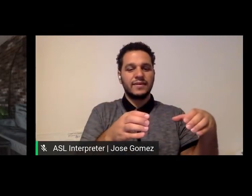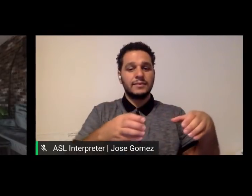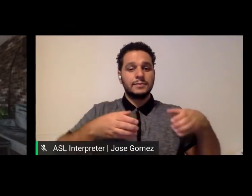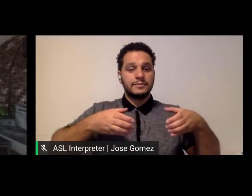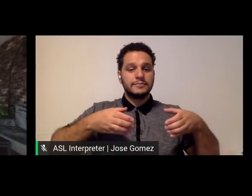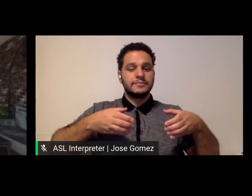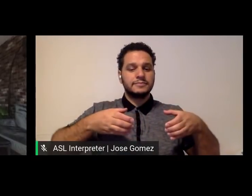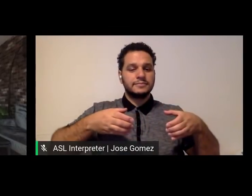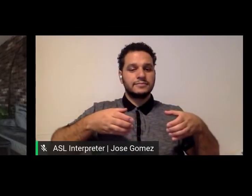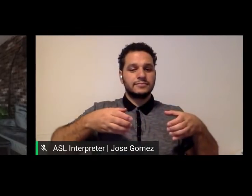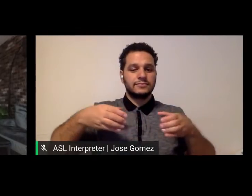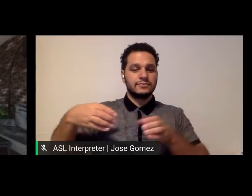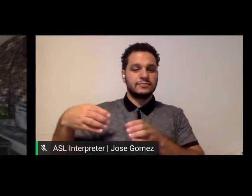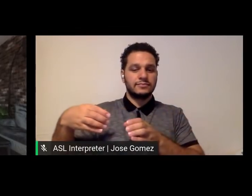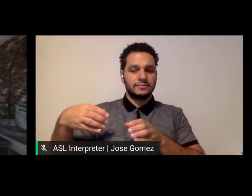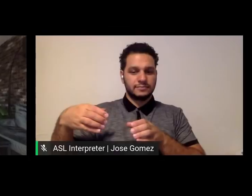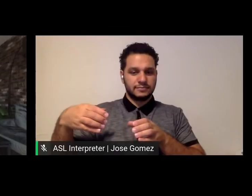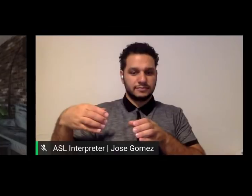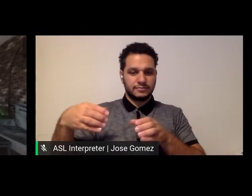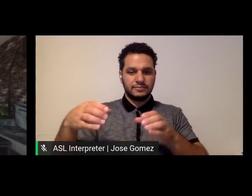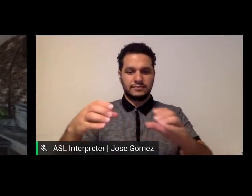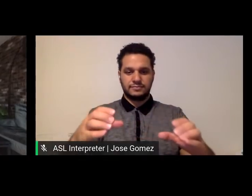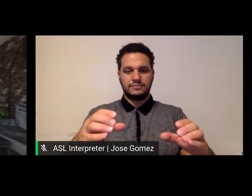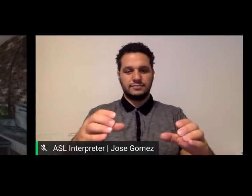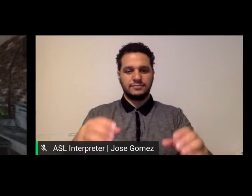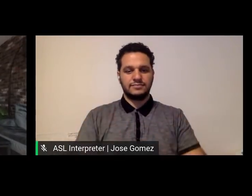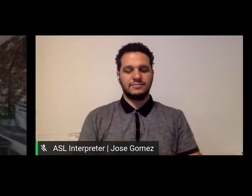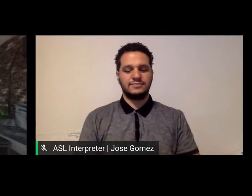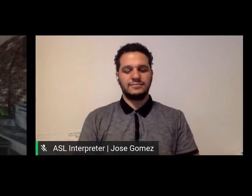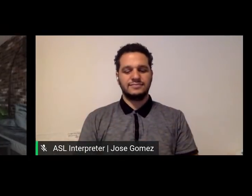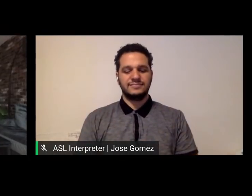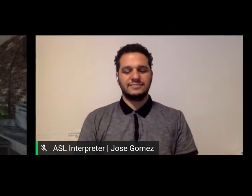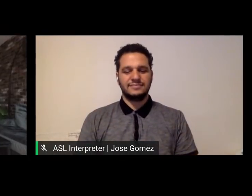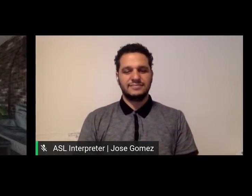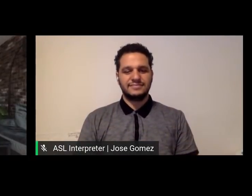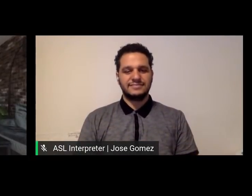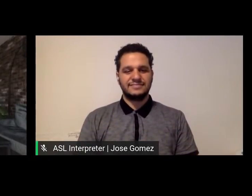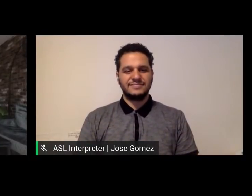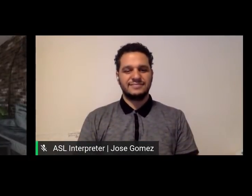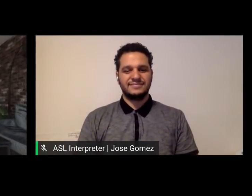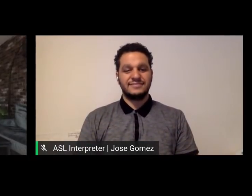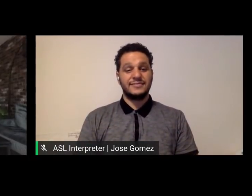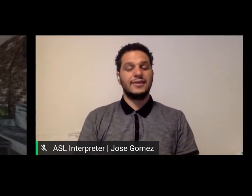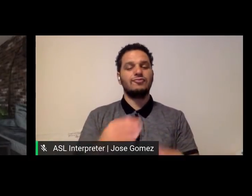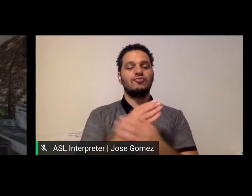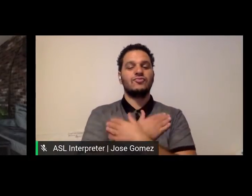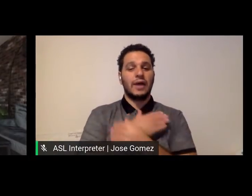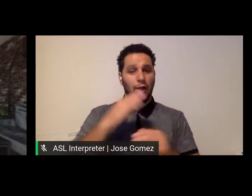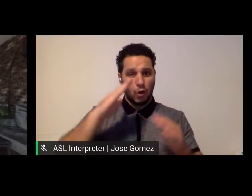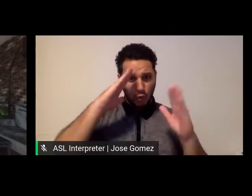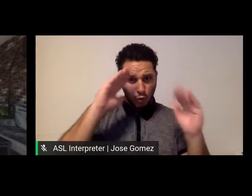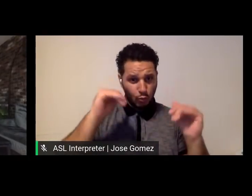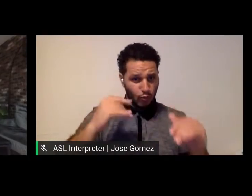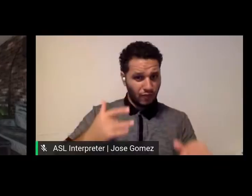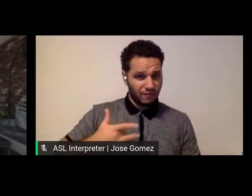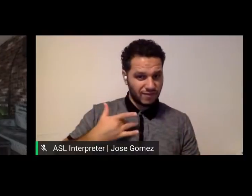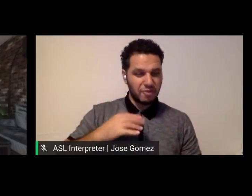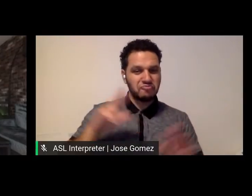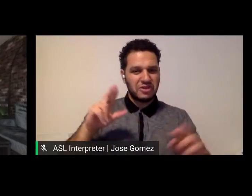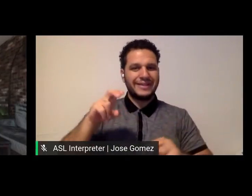Back, right, and front. Great, and relax. I hope you can feel that. You'll be ready to sit down